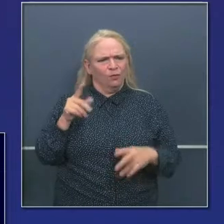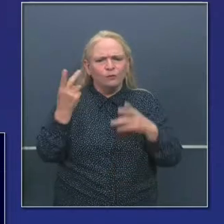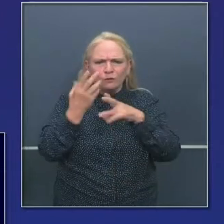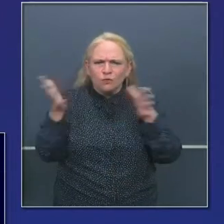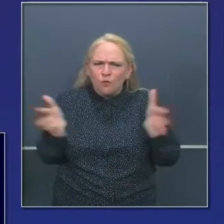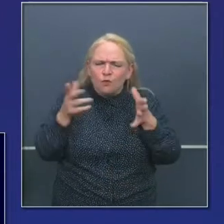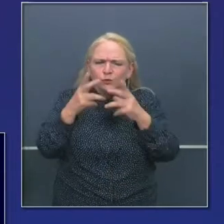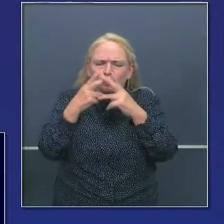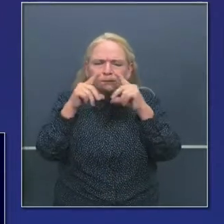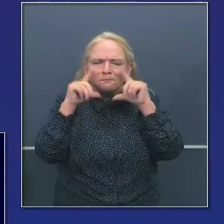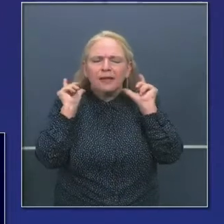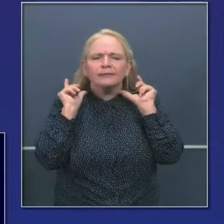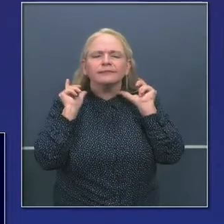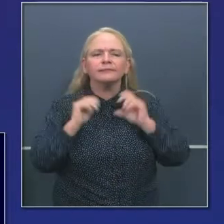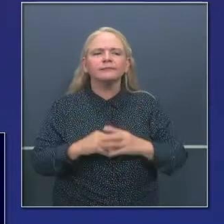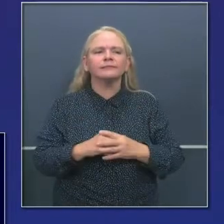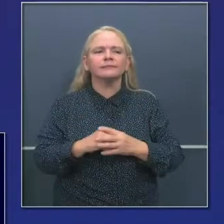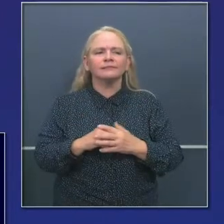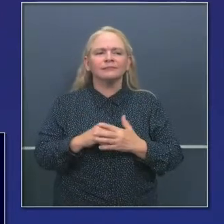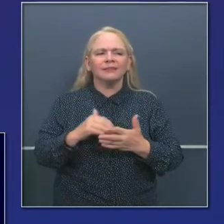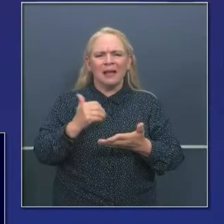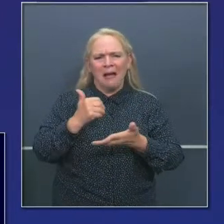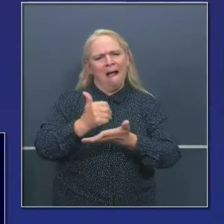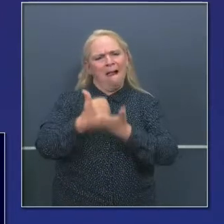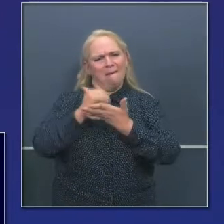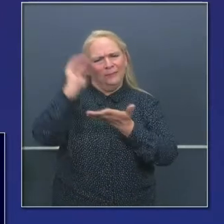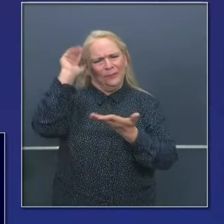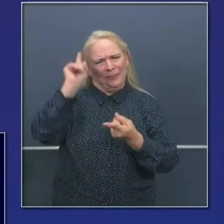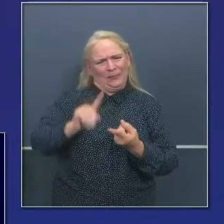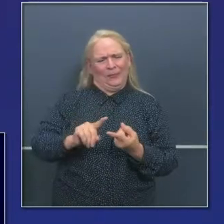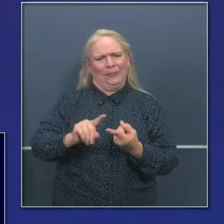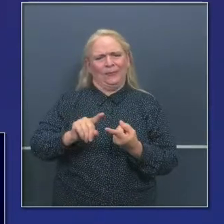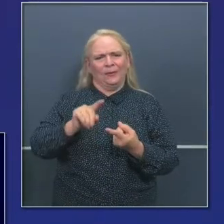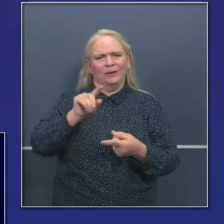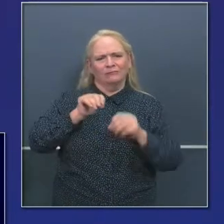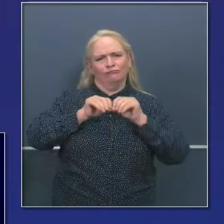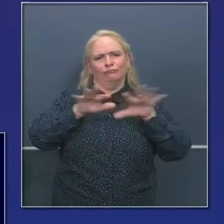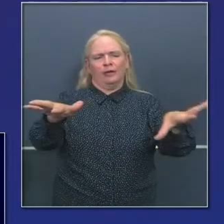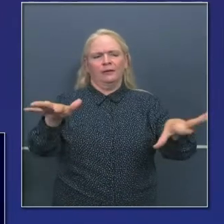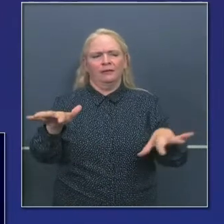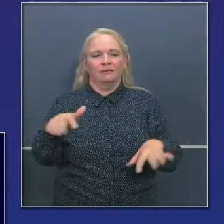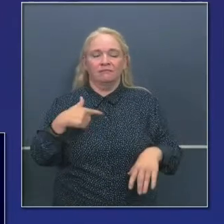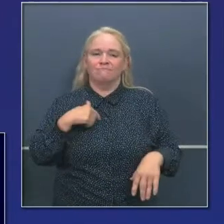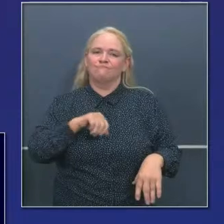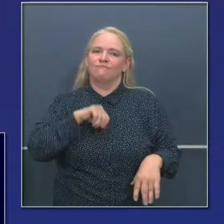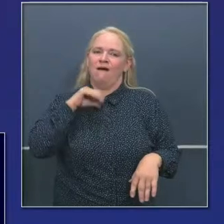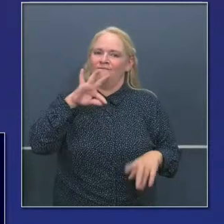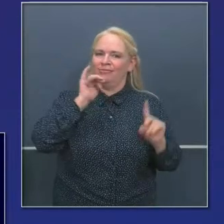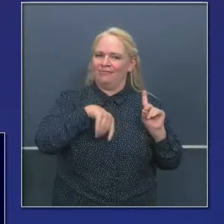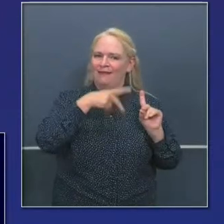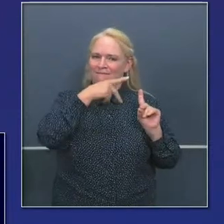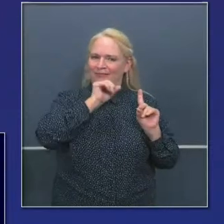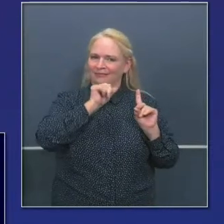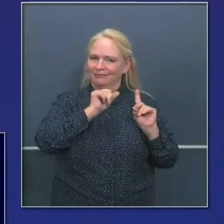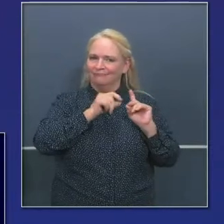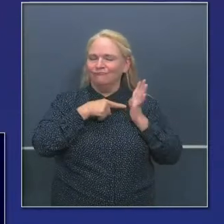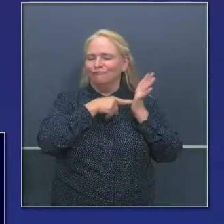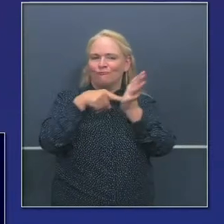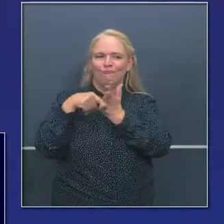spread of this virus. We've already received, and I couldn't be more proud, to have